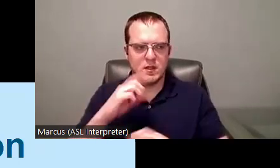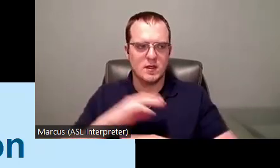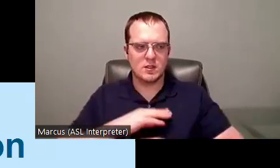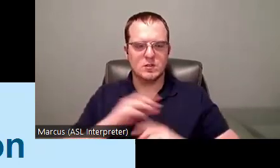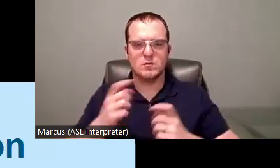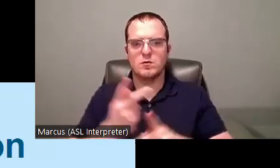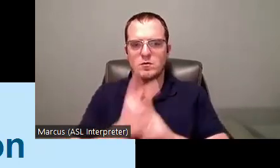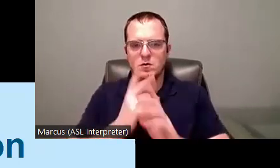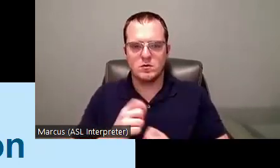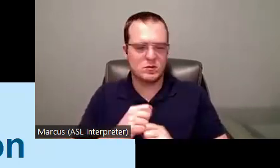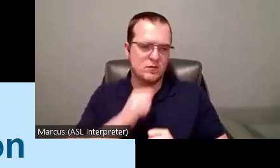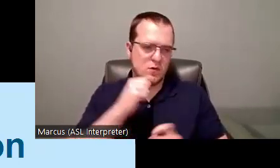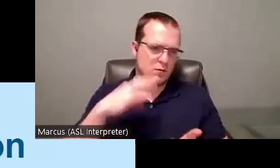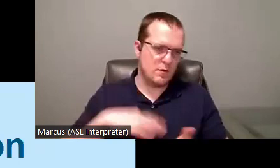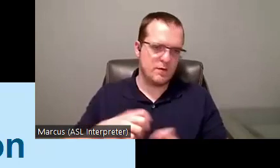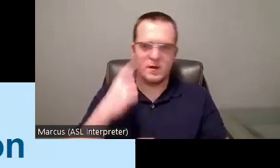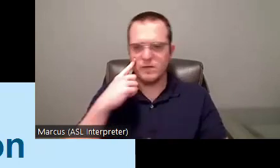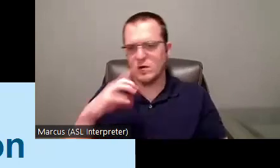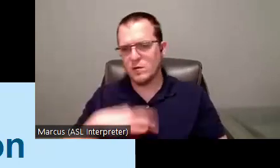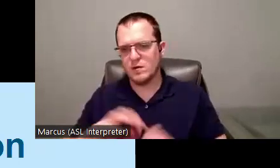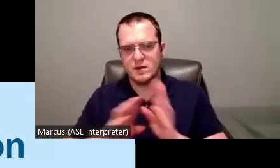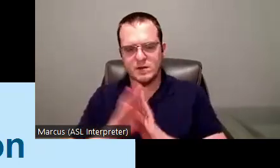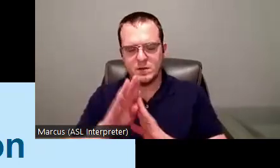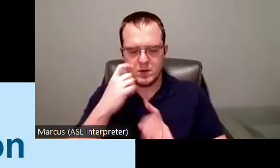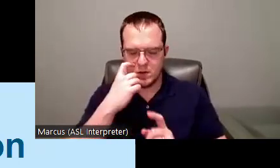are both nonprofit and for-profit developers, but all of the